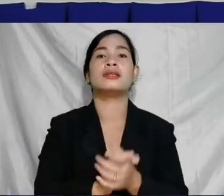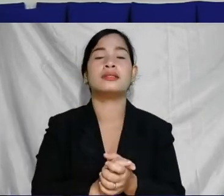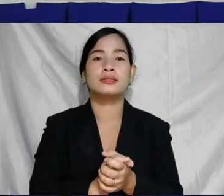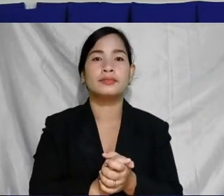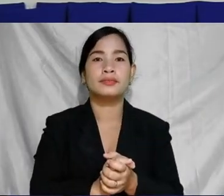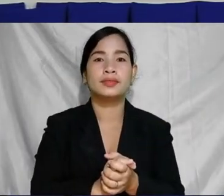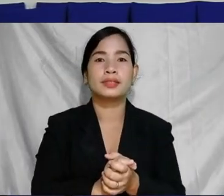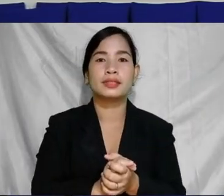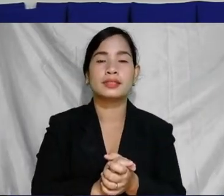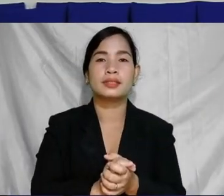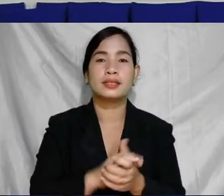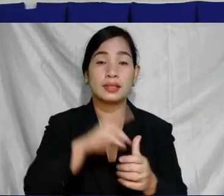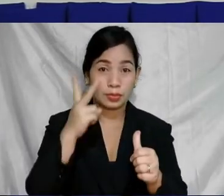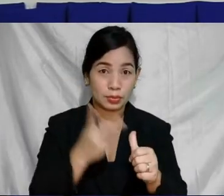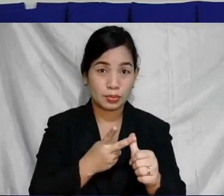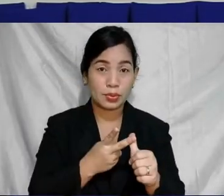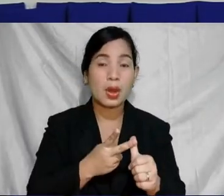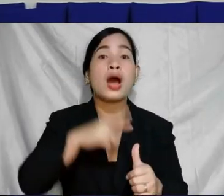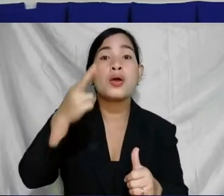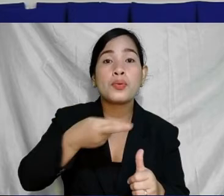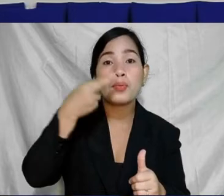Next is rice and needles.